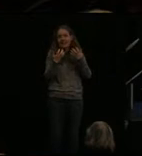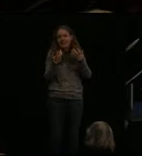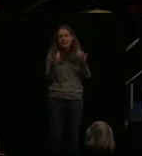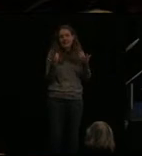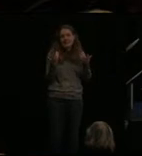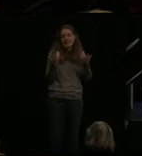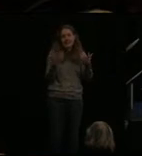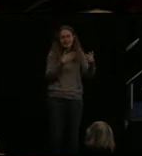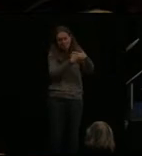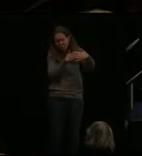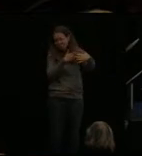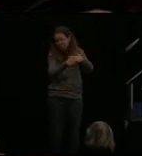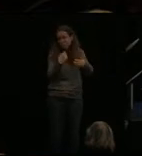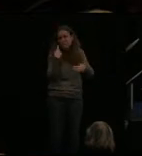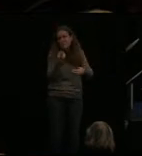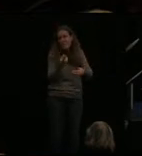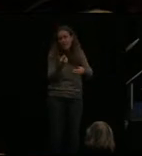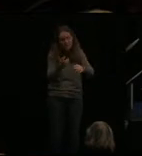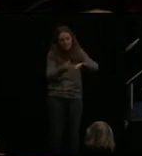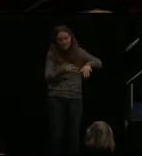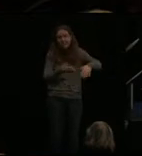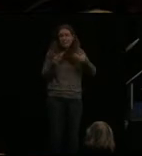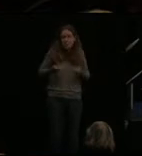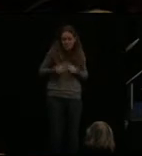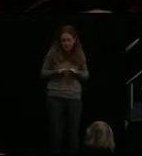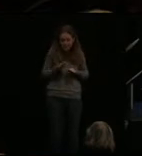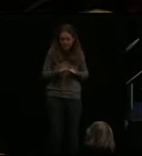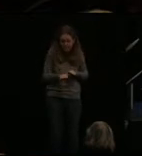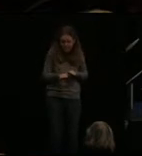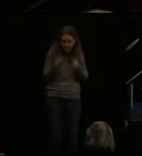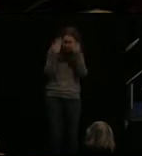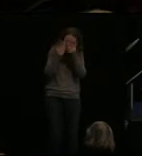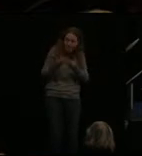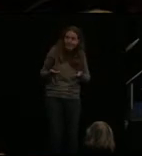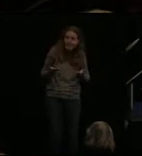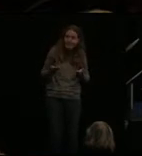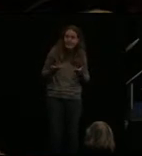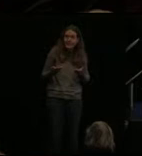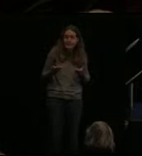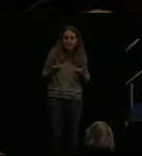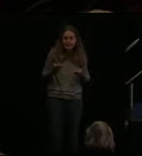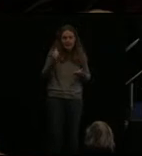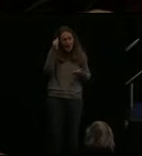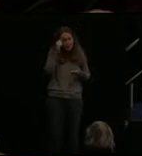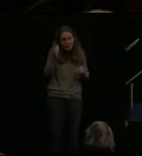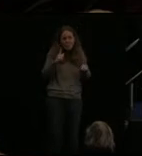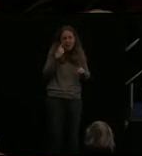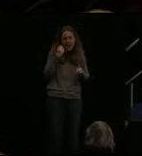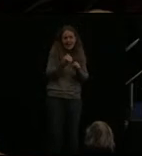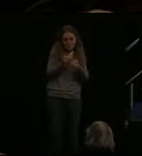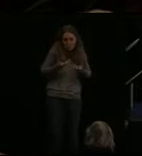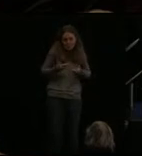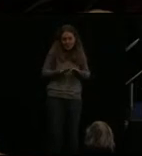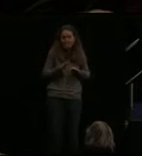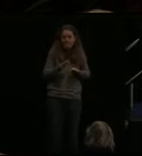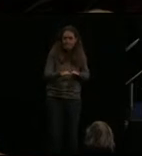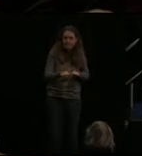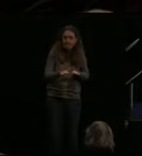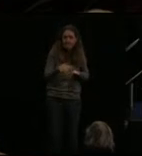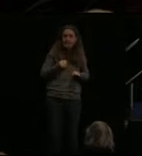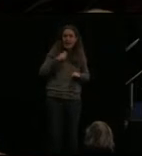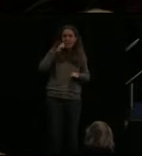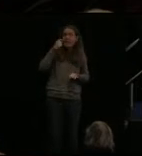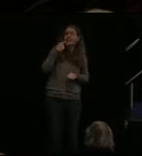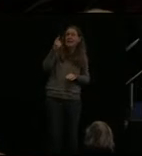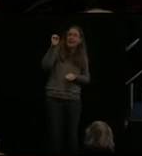insurmountable barrier tomorrow. But today I can take a step of obedience. Today I can do what I know I can do. And I will say